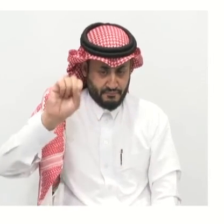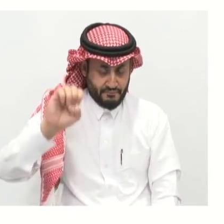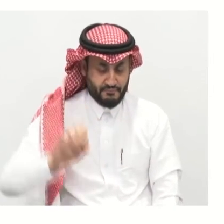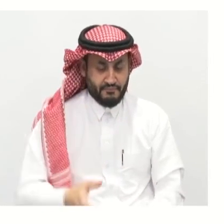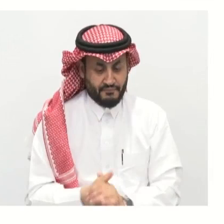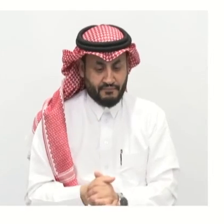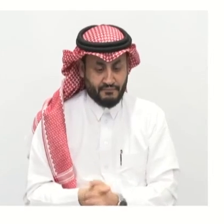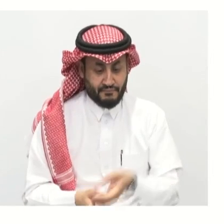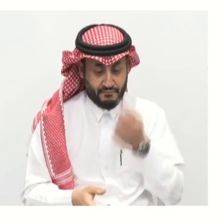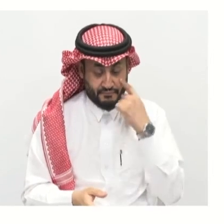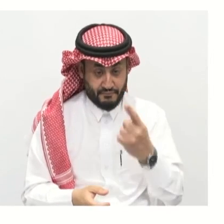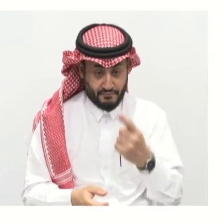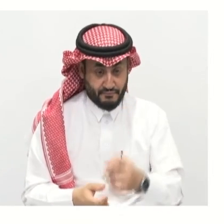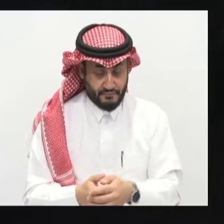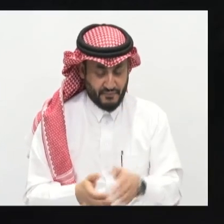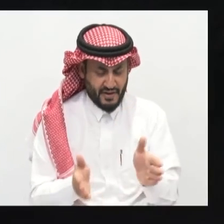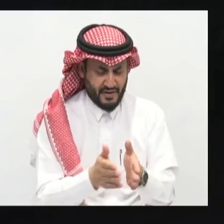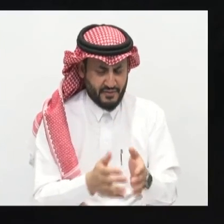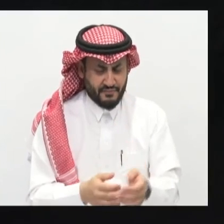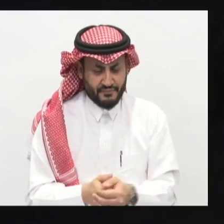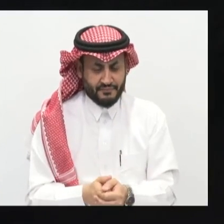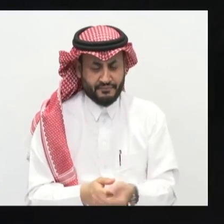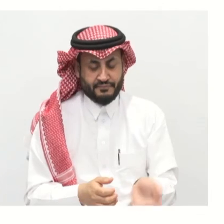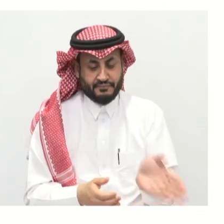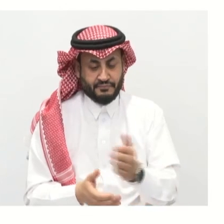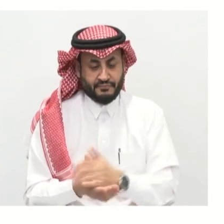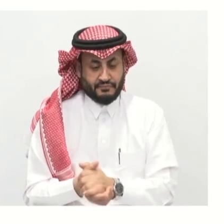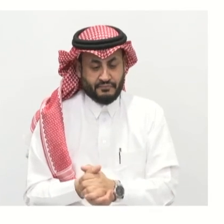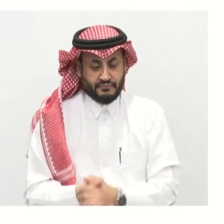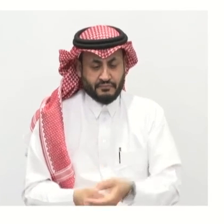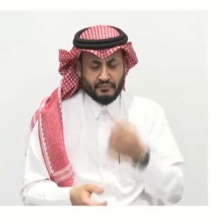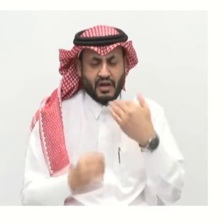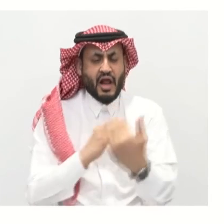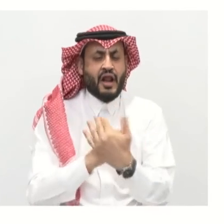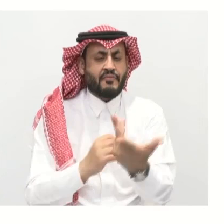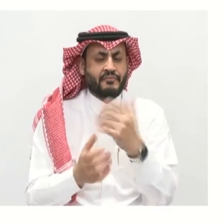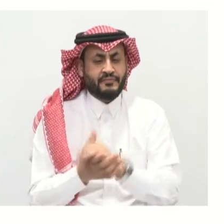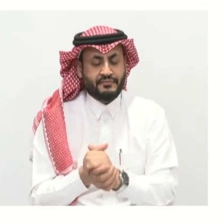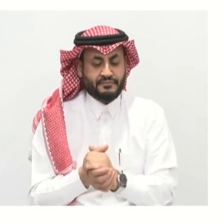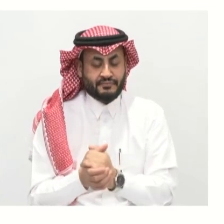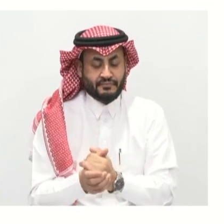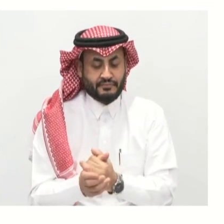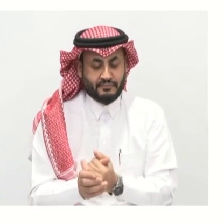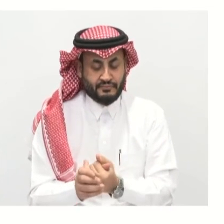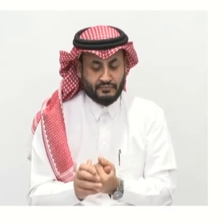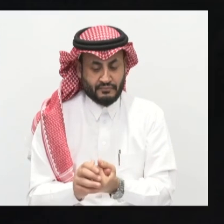The A here is short. Excellent. So what did we learn today, boys and girls? What did